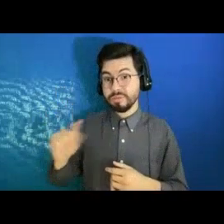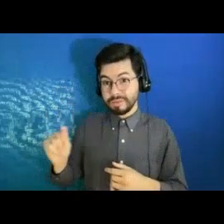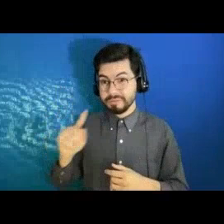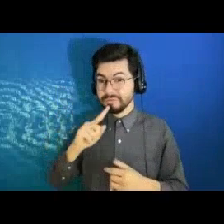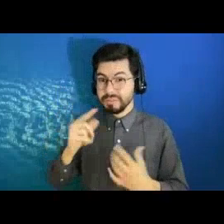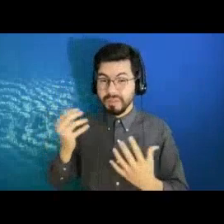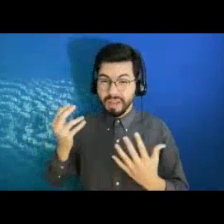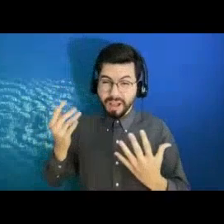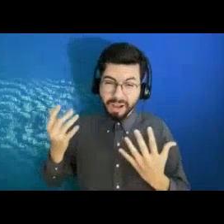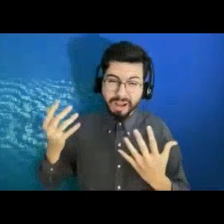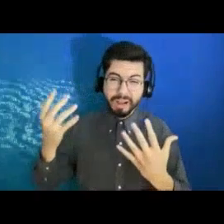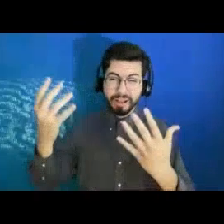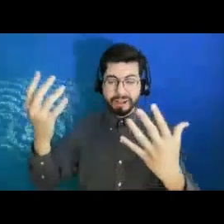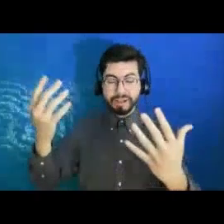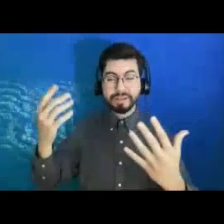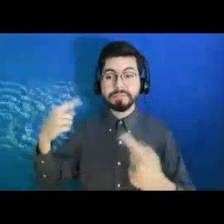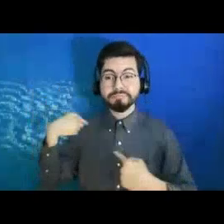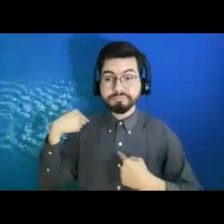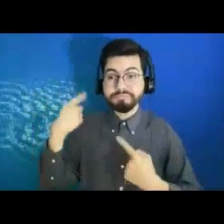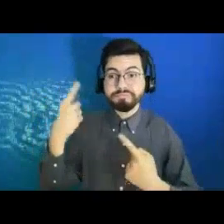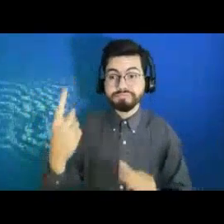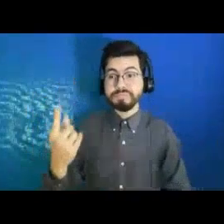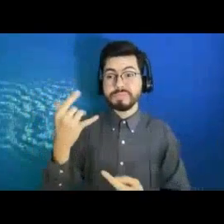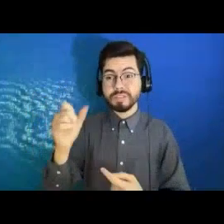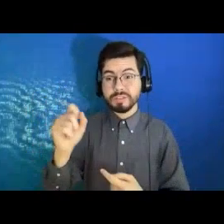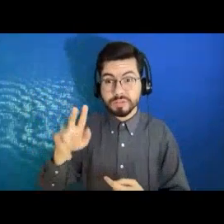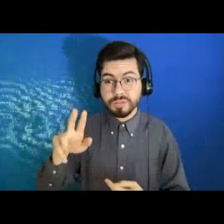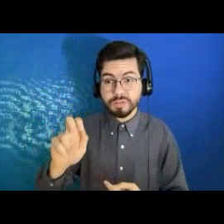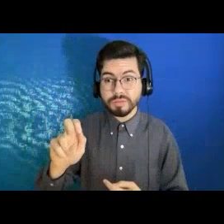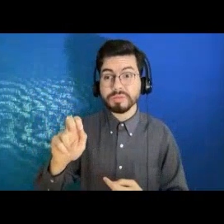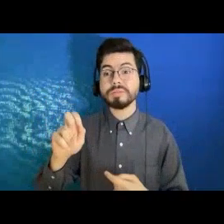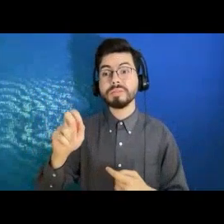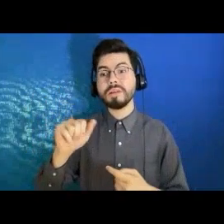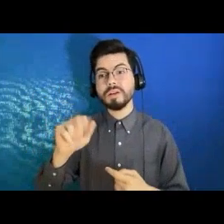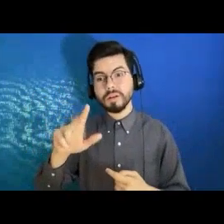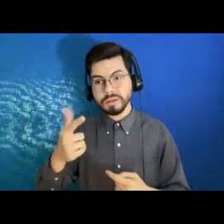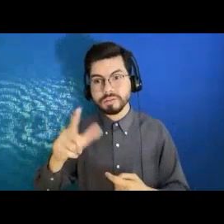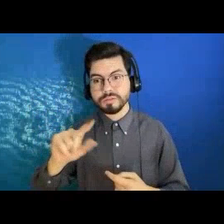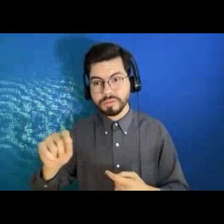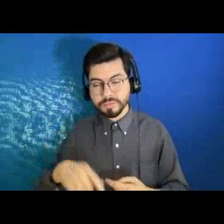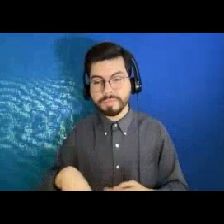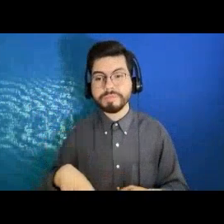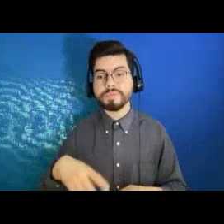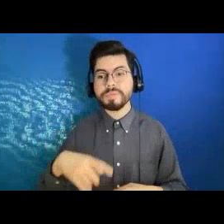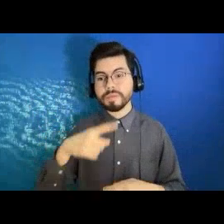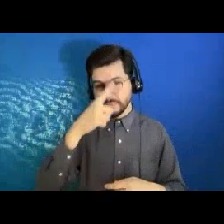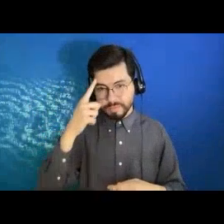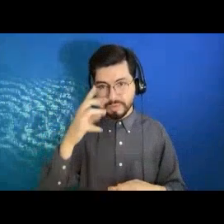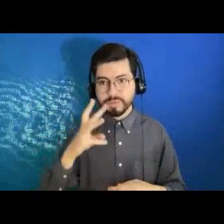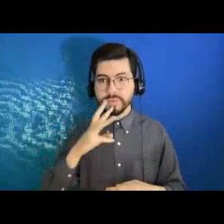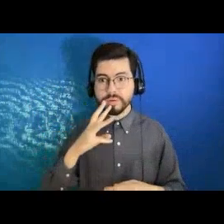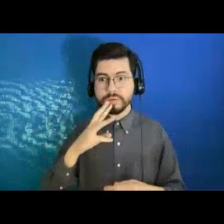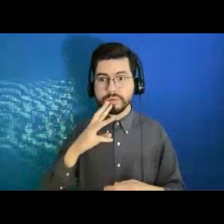Yellowstone fires, August 20th, big day. Blackwater fire on the Shoshone, very big day right next door.